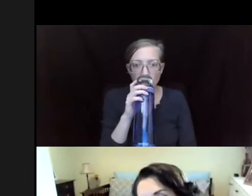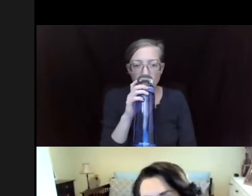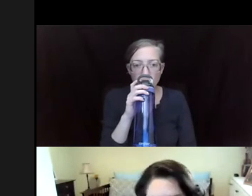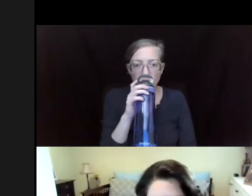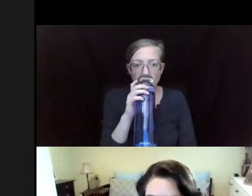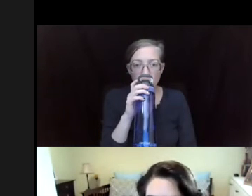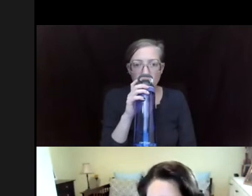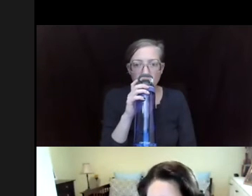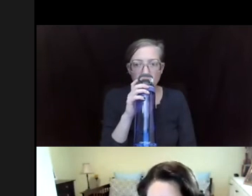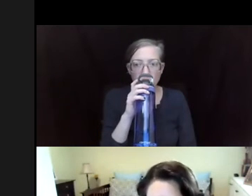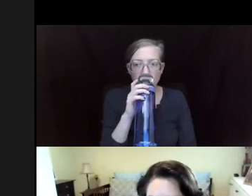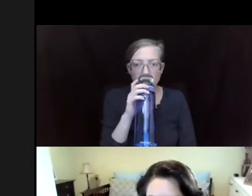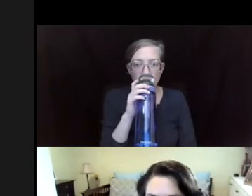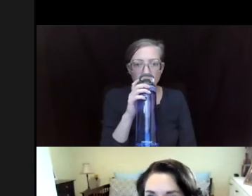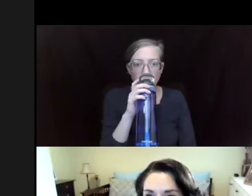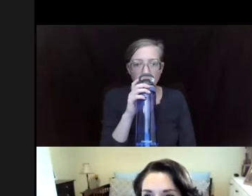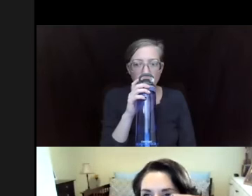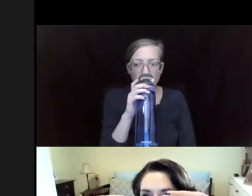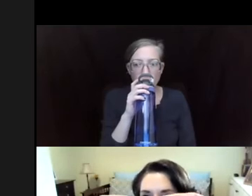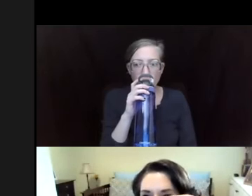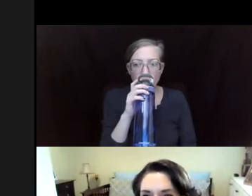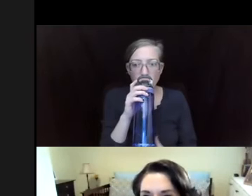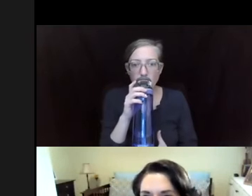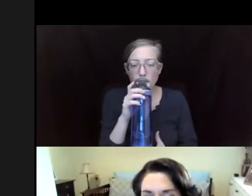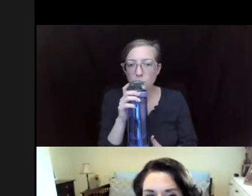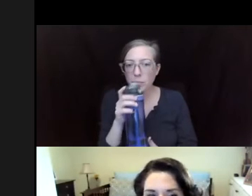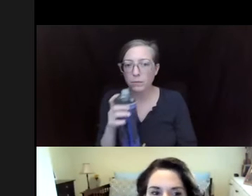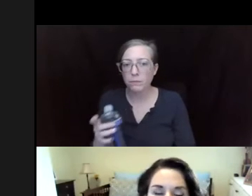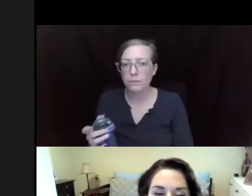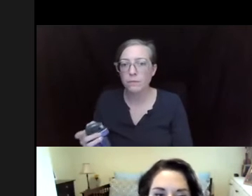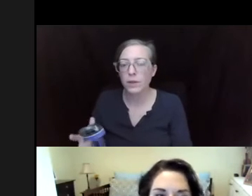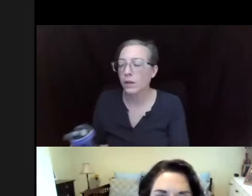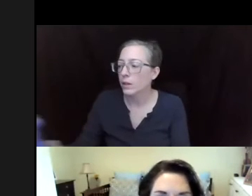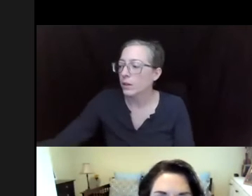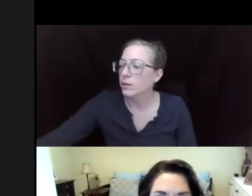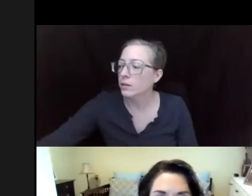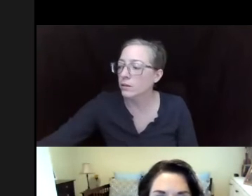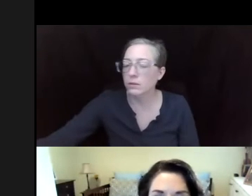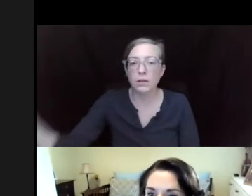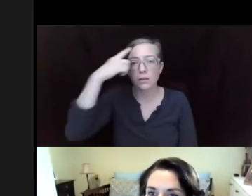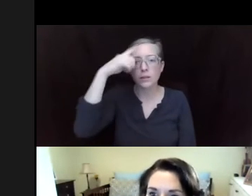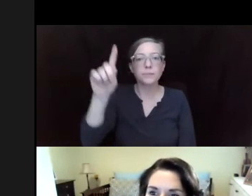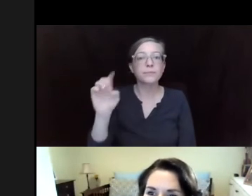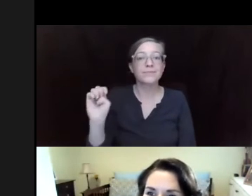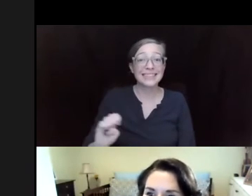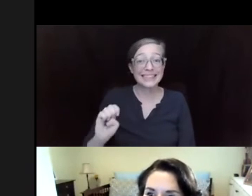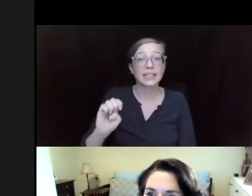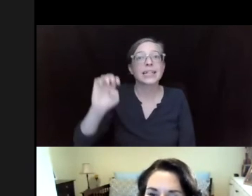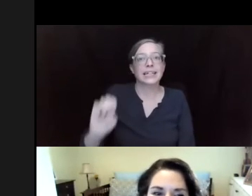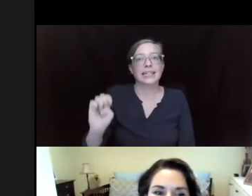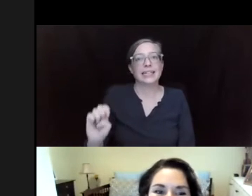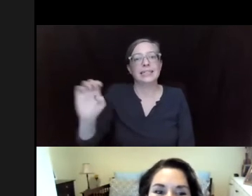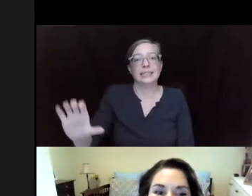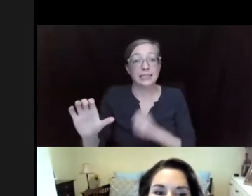only means the condition at which the forces are in equilibrium. And the first thing that we did, we went back to the drawing